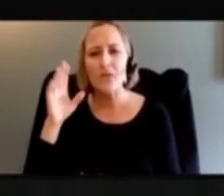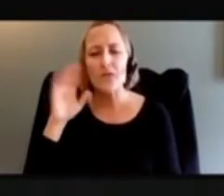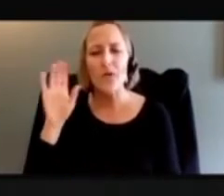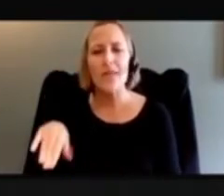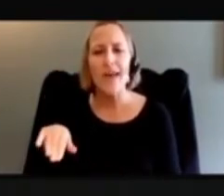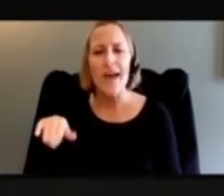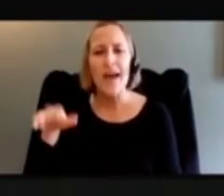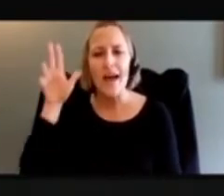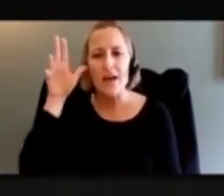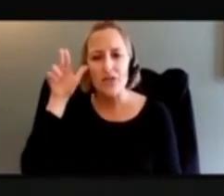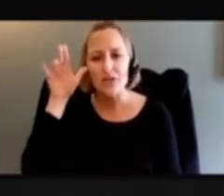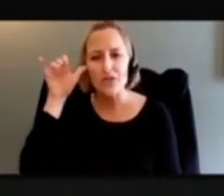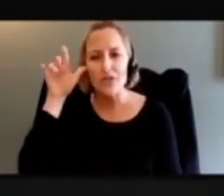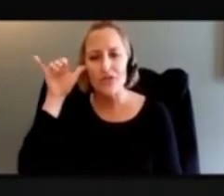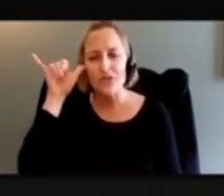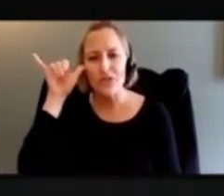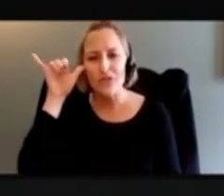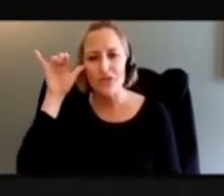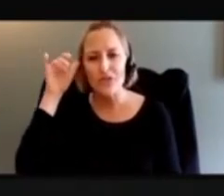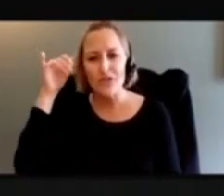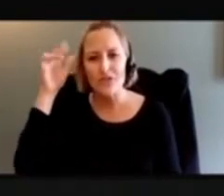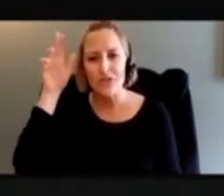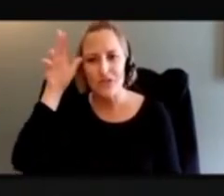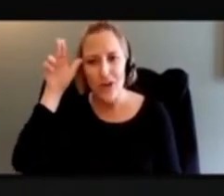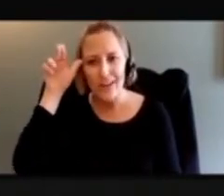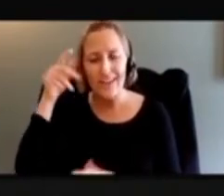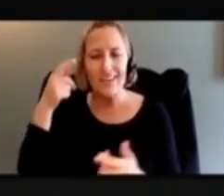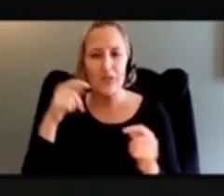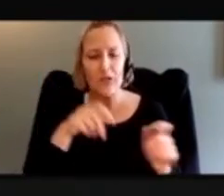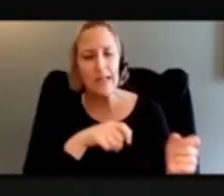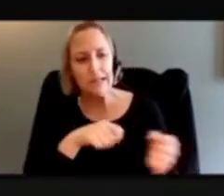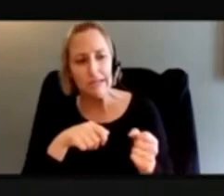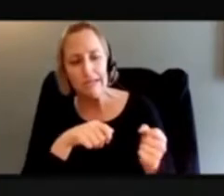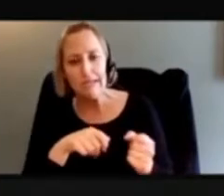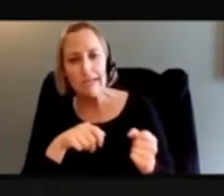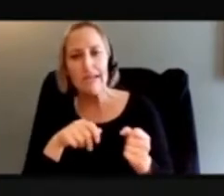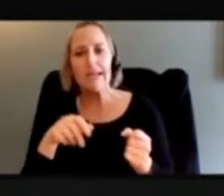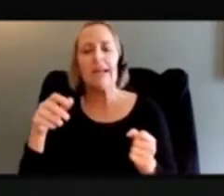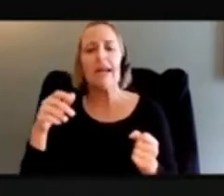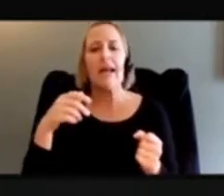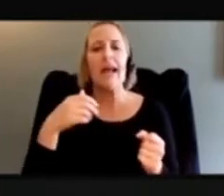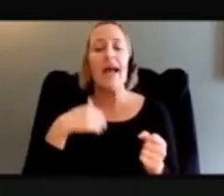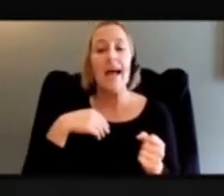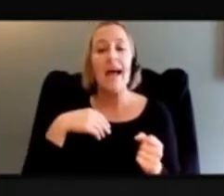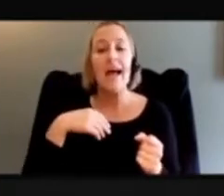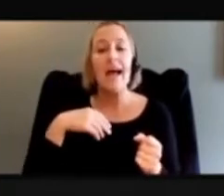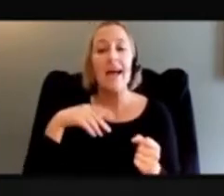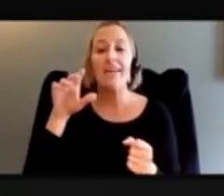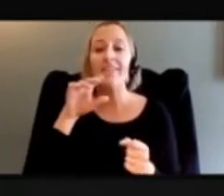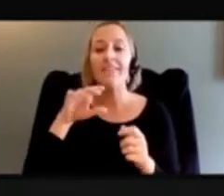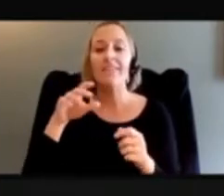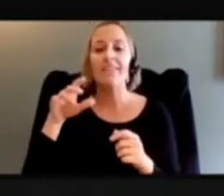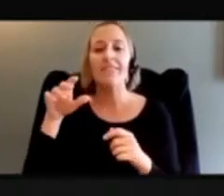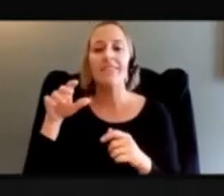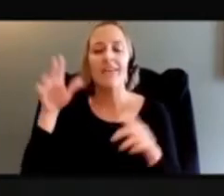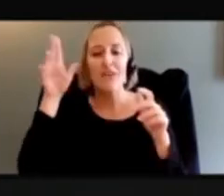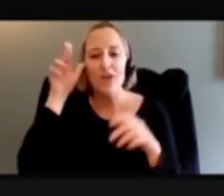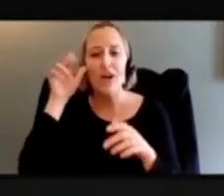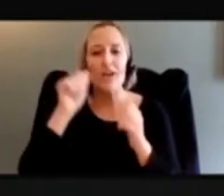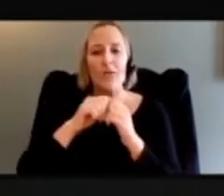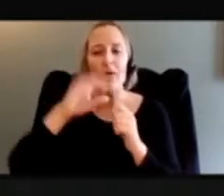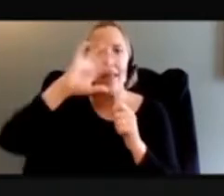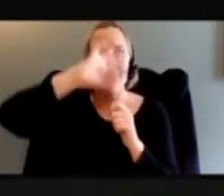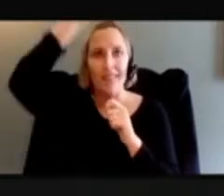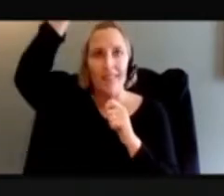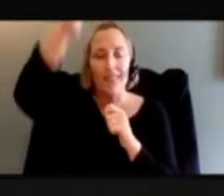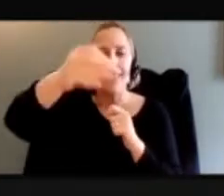move, and there's a stick hanging out and there's a carrot hanging from that stick in front of the donkey. So it'll keep taking steps with the